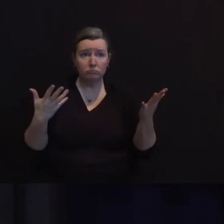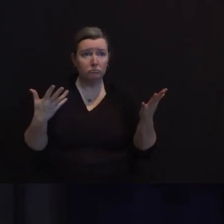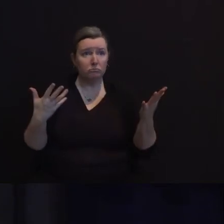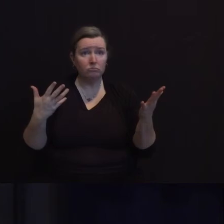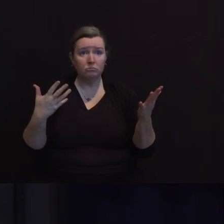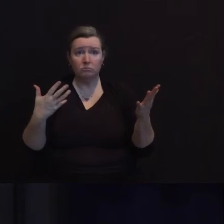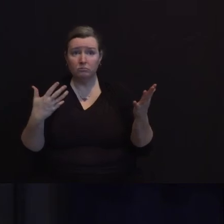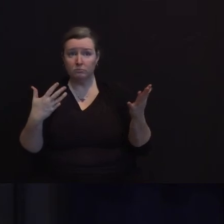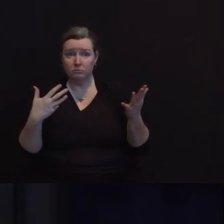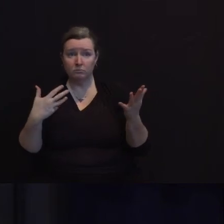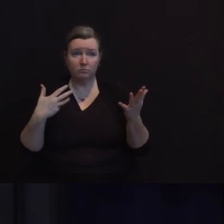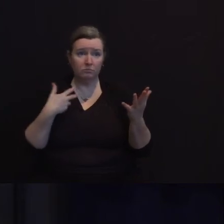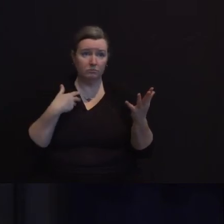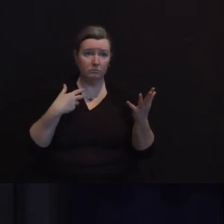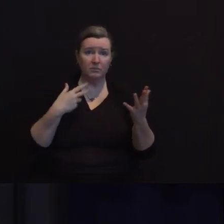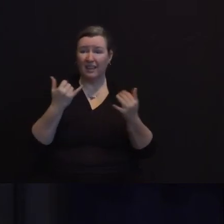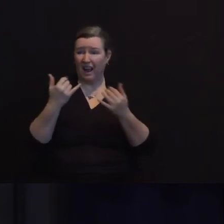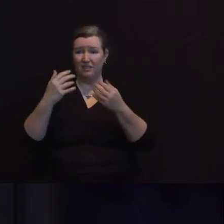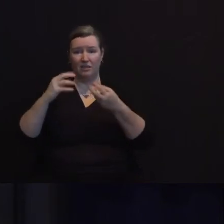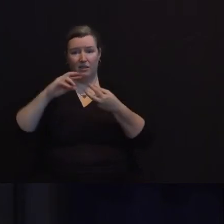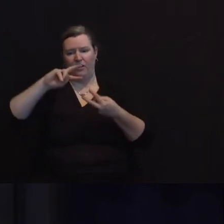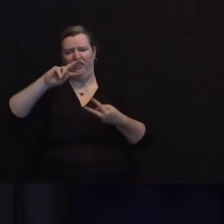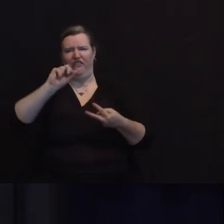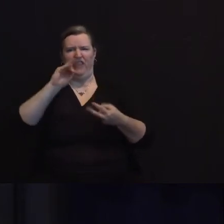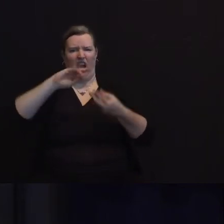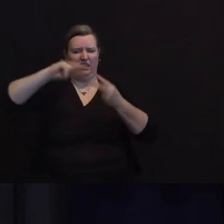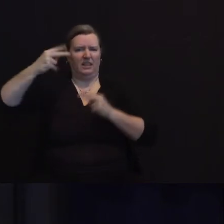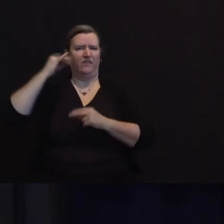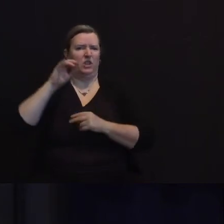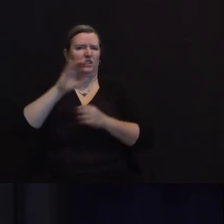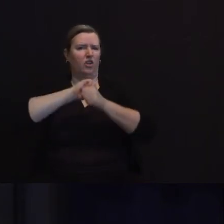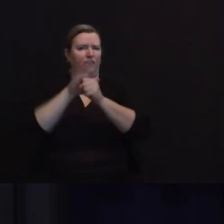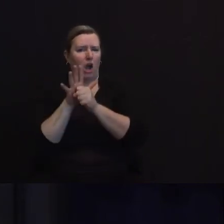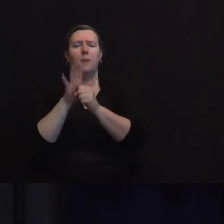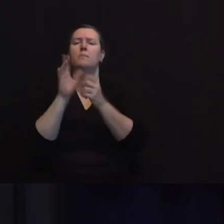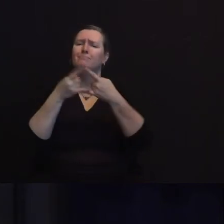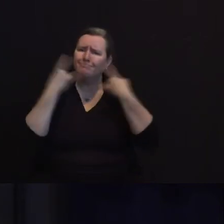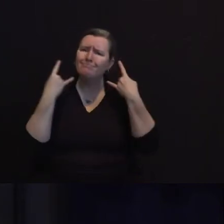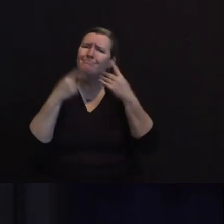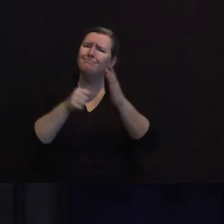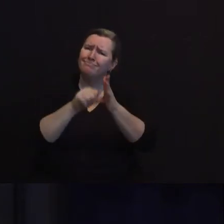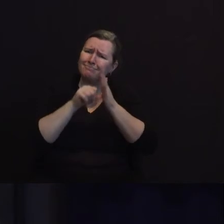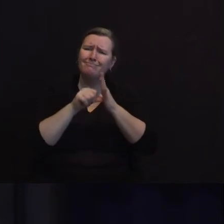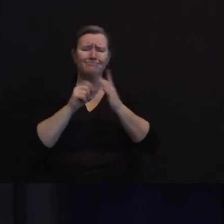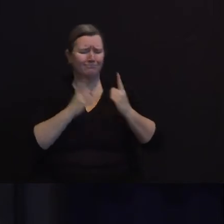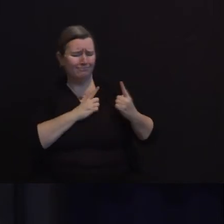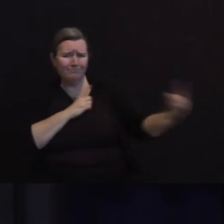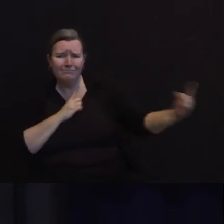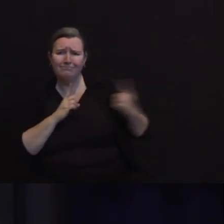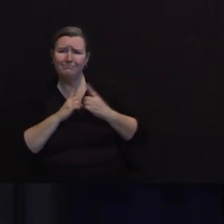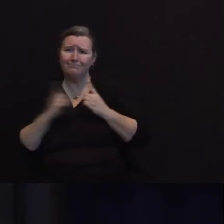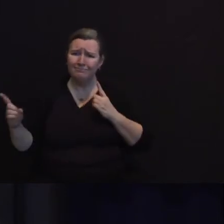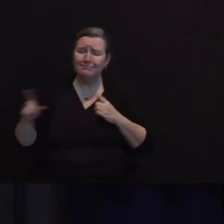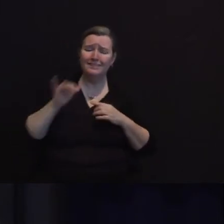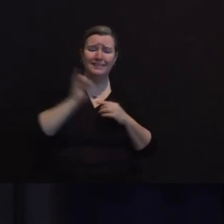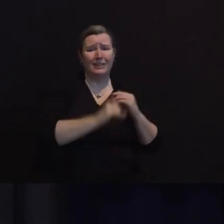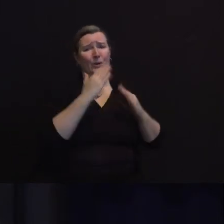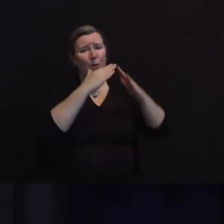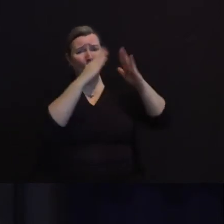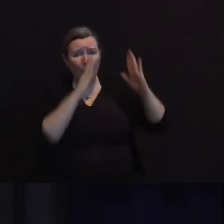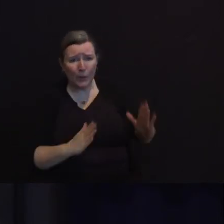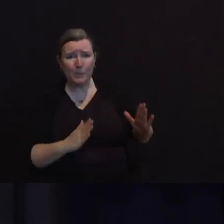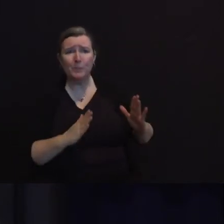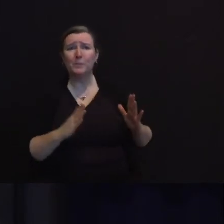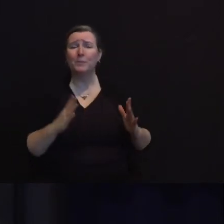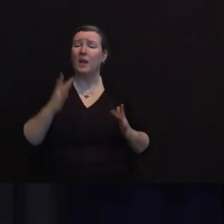up, social distance, stay home if you're sick, get tested. And remember, for each other and for us all,